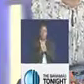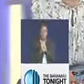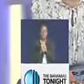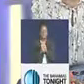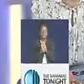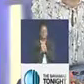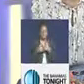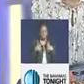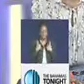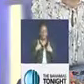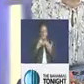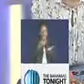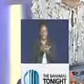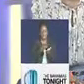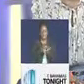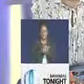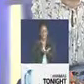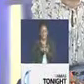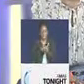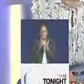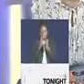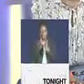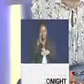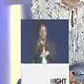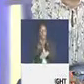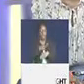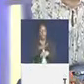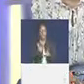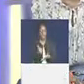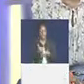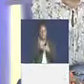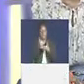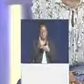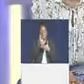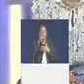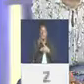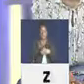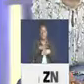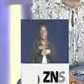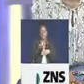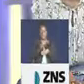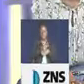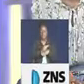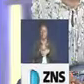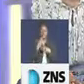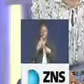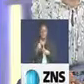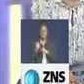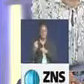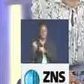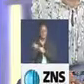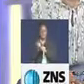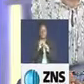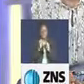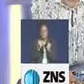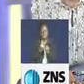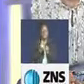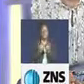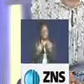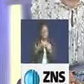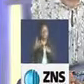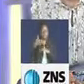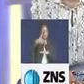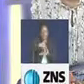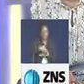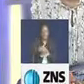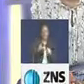A young Haitian woman helped the men's national softball team overcome the language barrier while in the Dominican Republic for competition. Tonight,